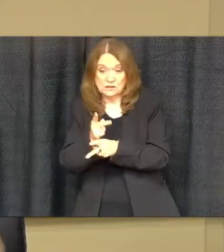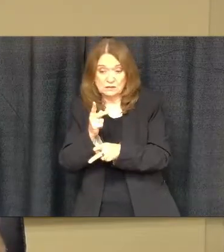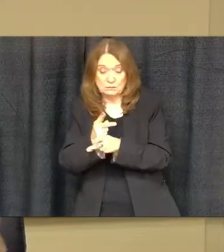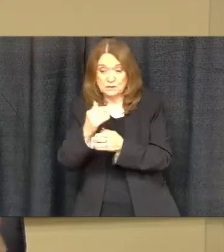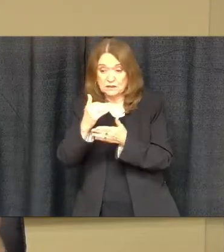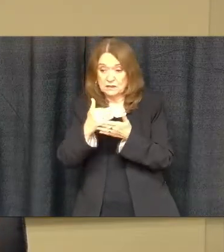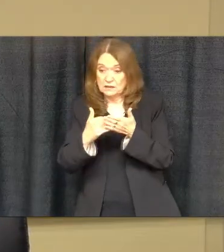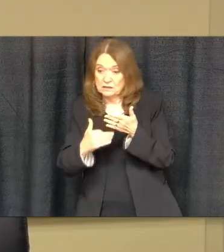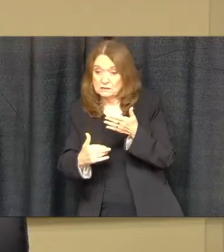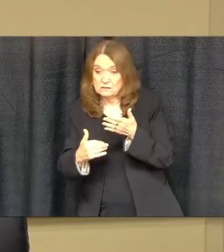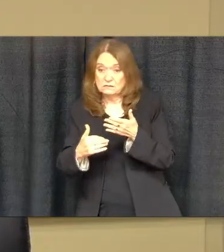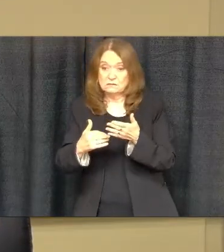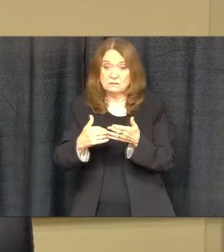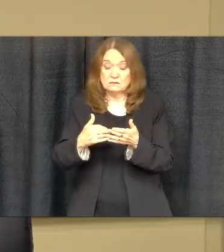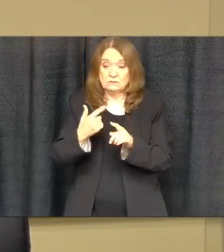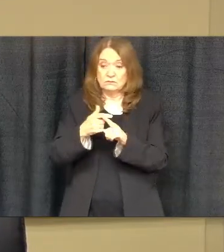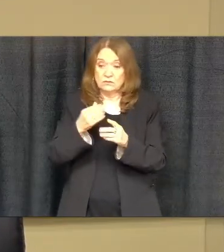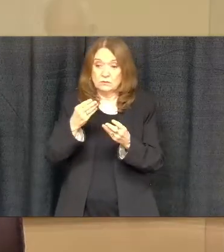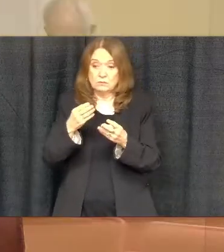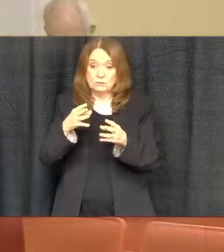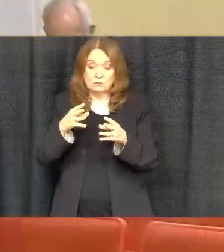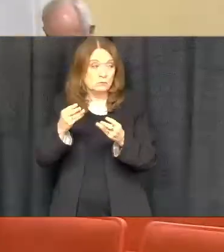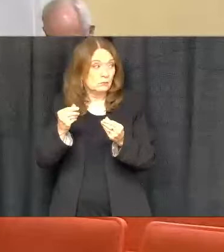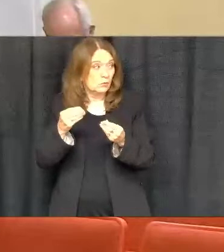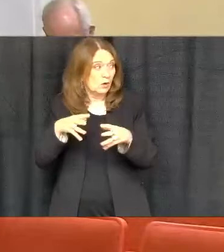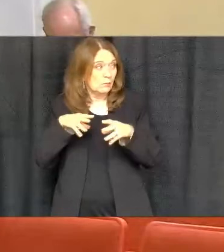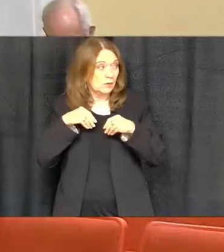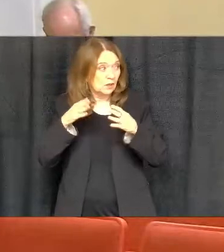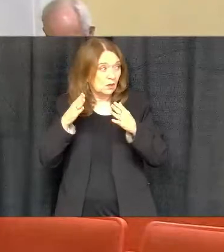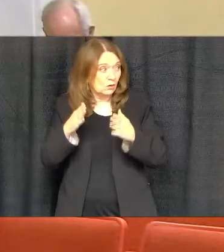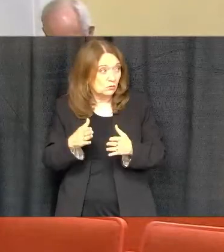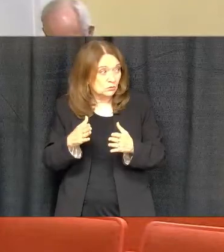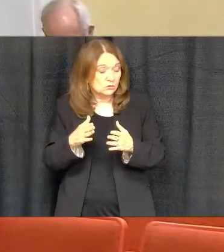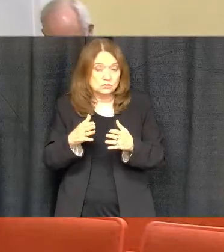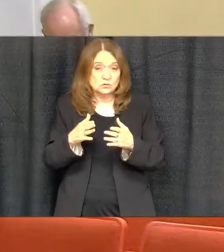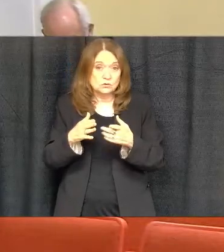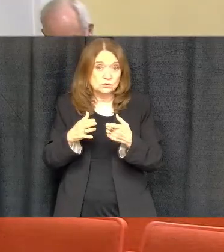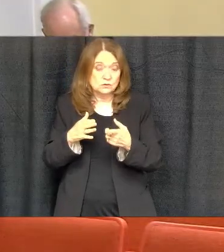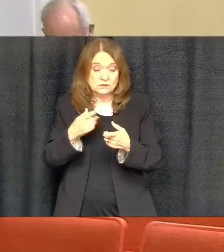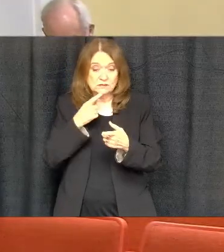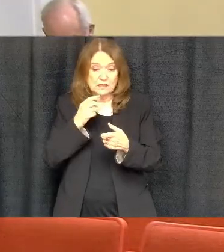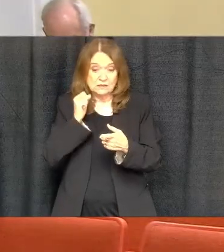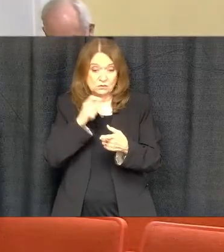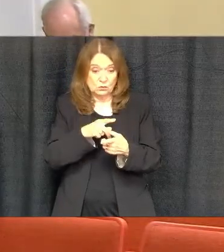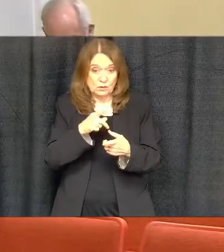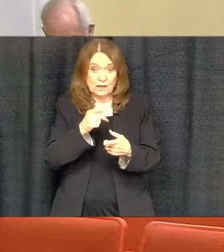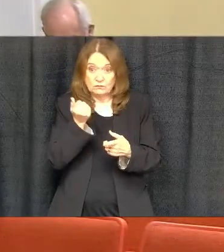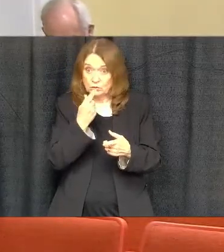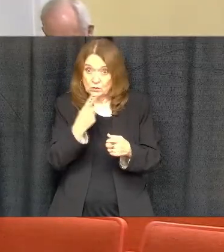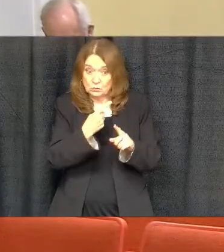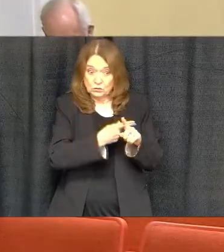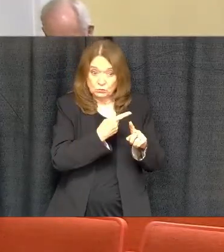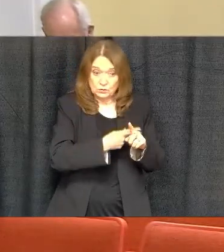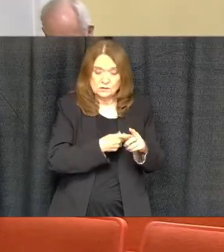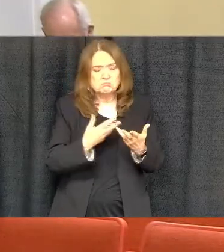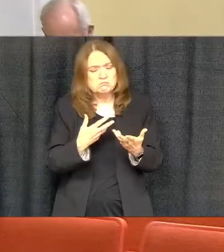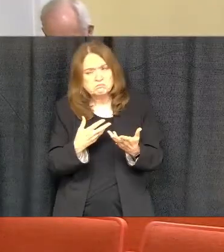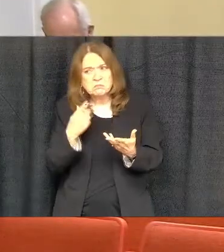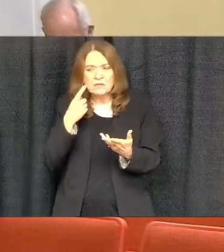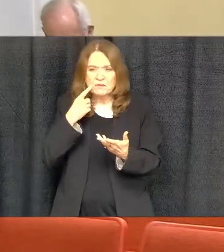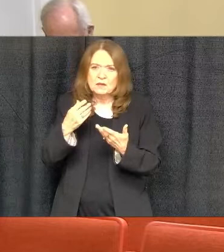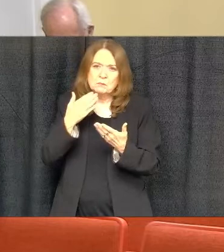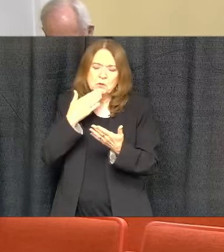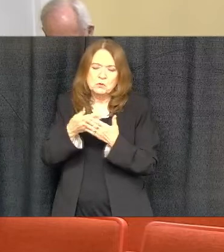it's okay for my tenants, or? I think the property owner might want to be involved with it specifically. But yeah, I think one of the options was